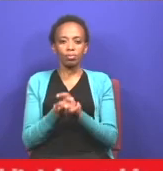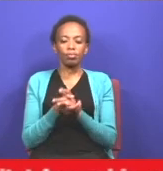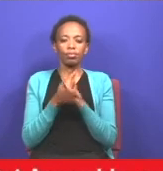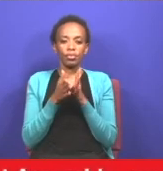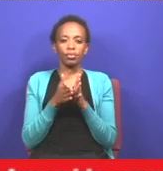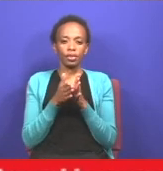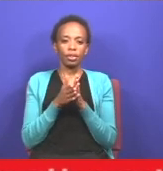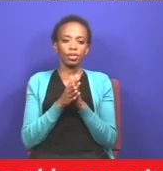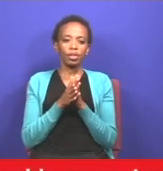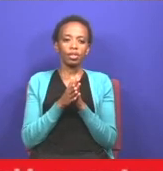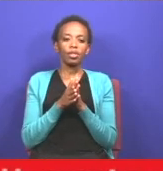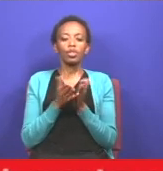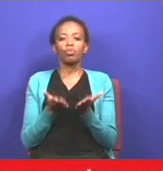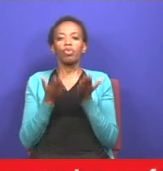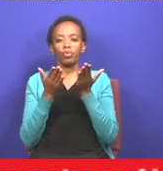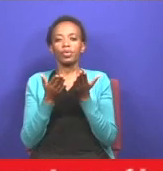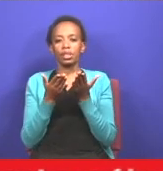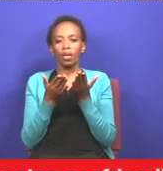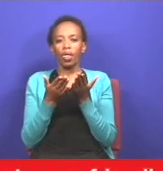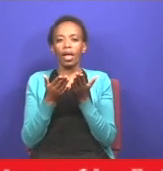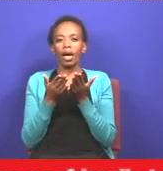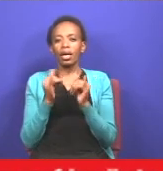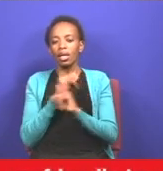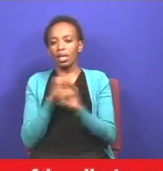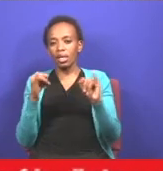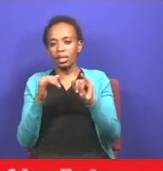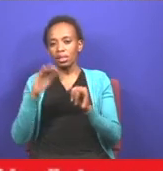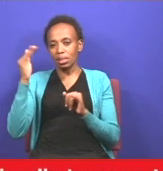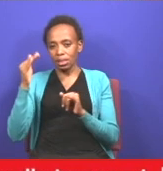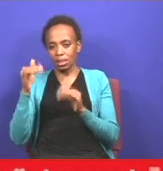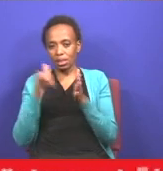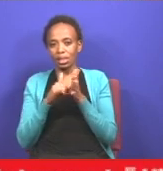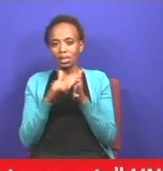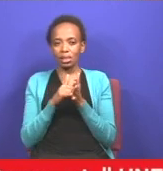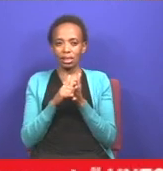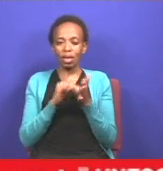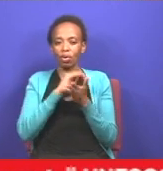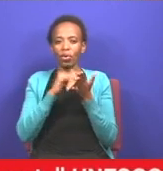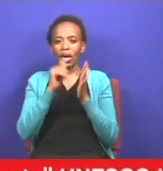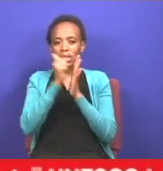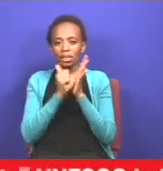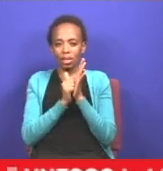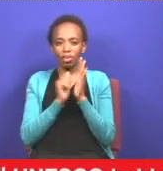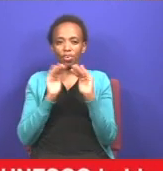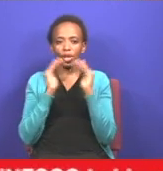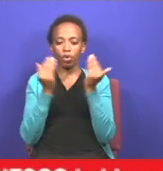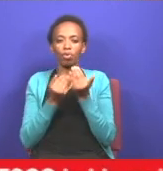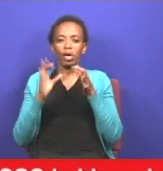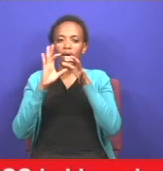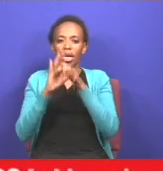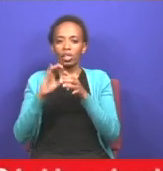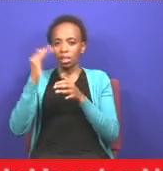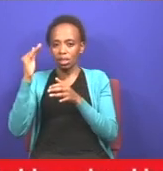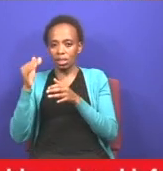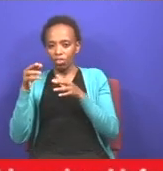Now, in efforts to promote eco-friendly mobility for clean cities, which is a core agenda for the Global Alliance of Cities